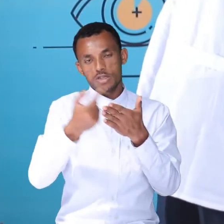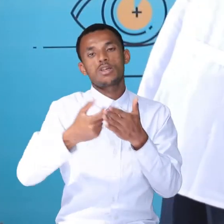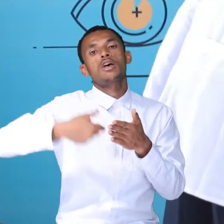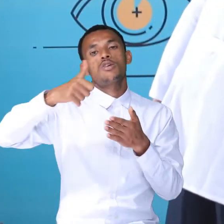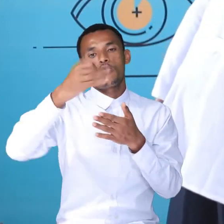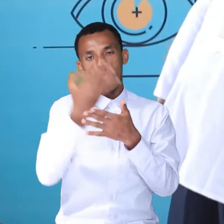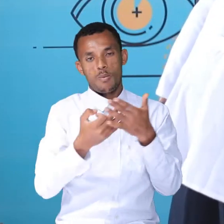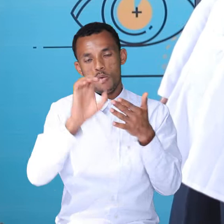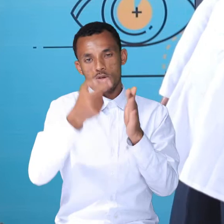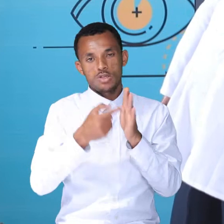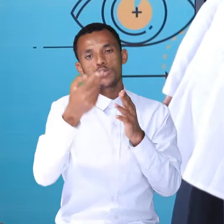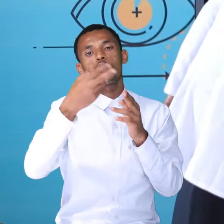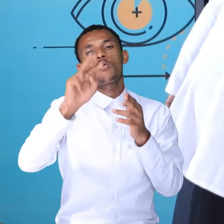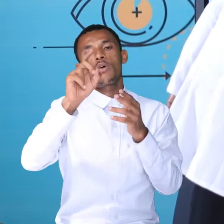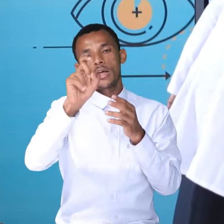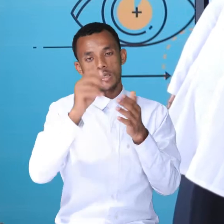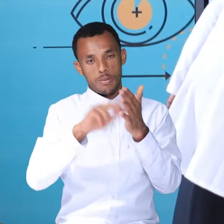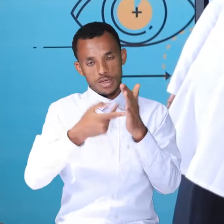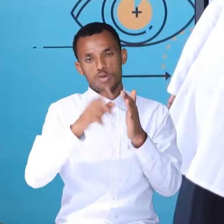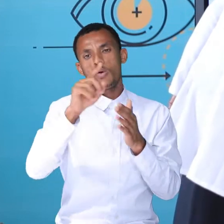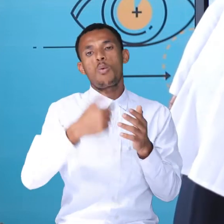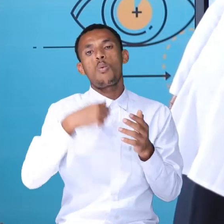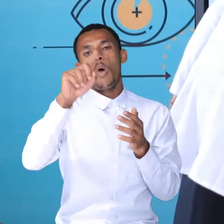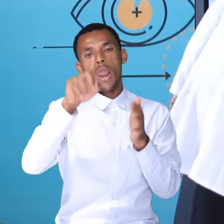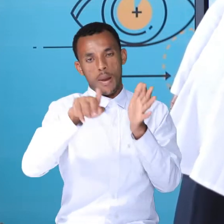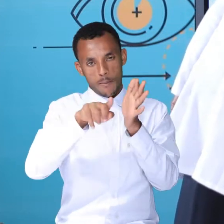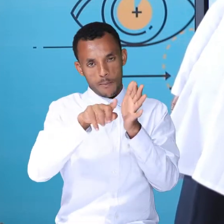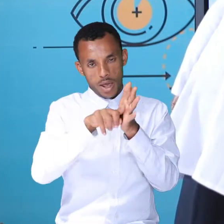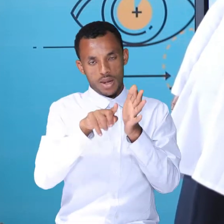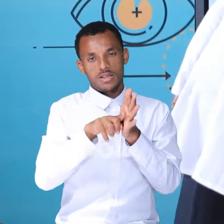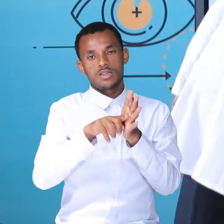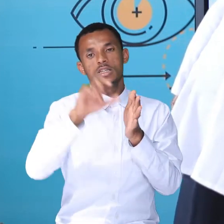of x means you have 1 minus sine square of x